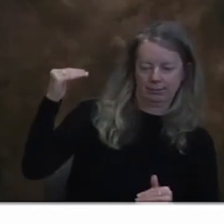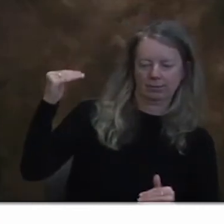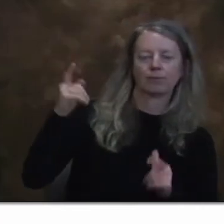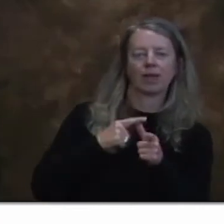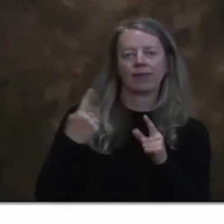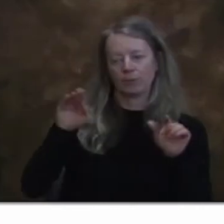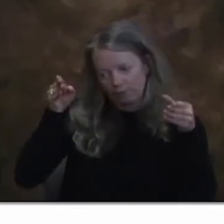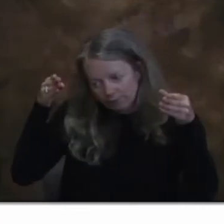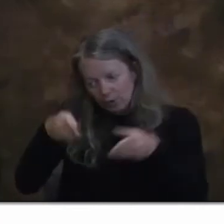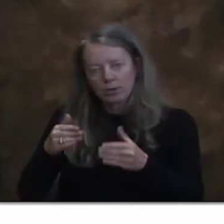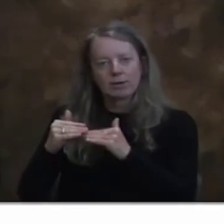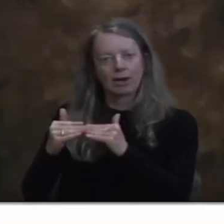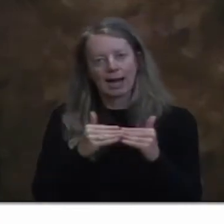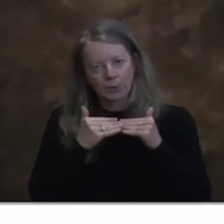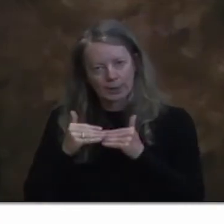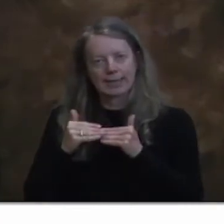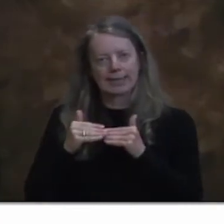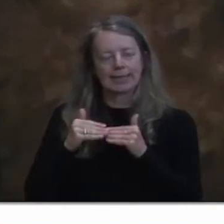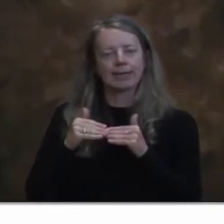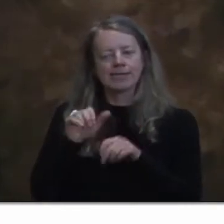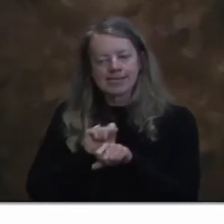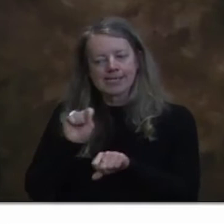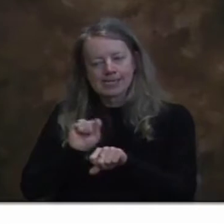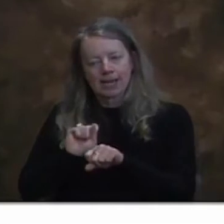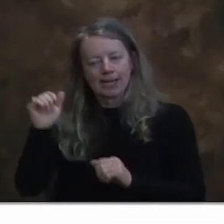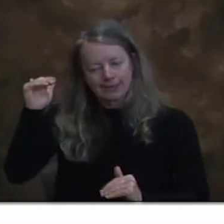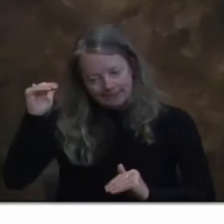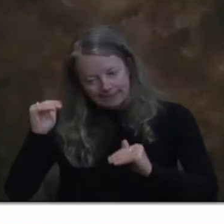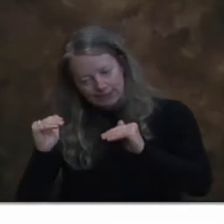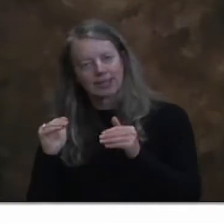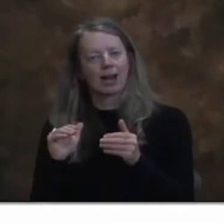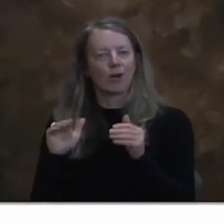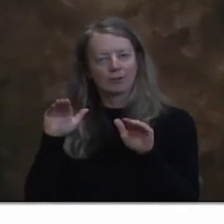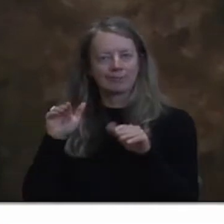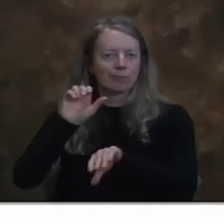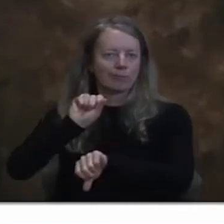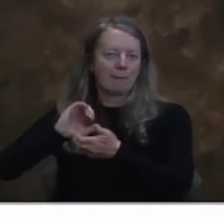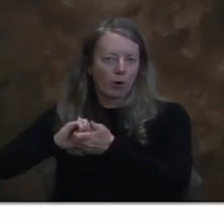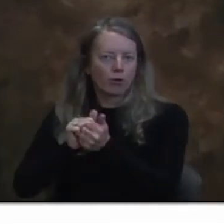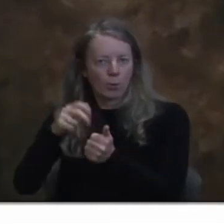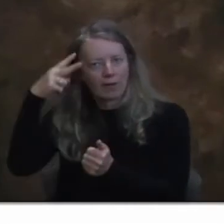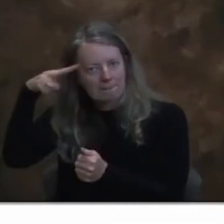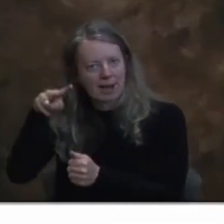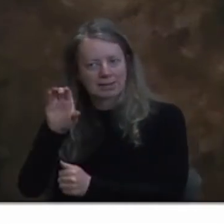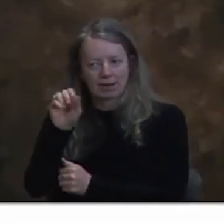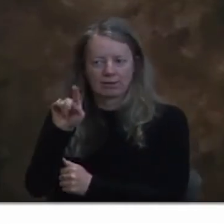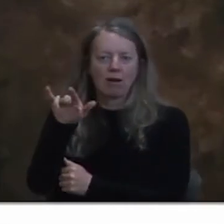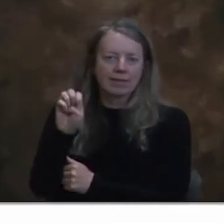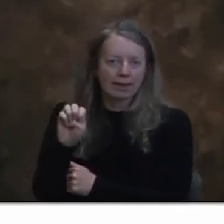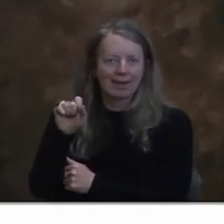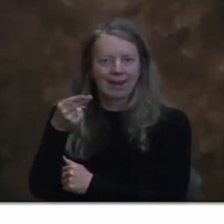be implemented and relationships, particularly with groups like the Mexican Consulate and Healthier Together, were established, we see the